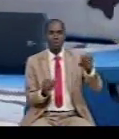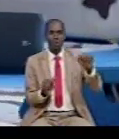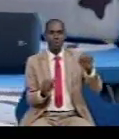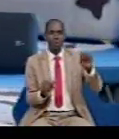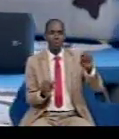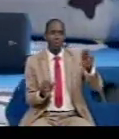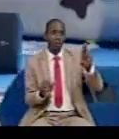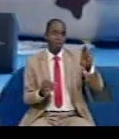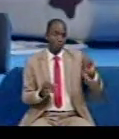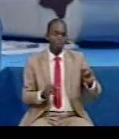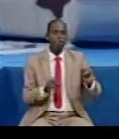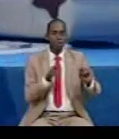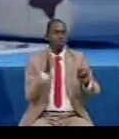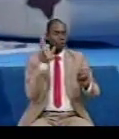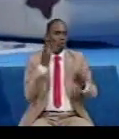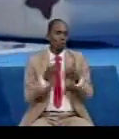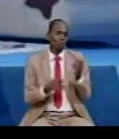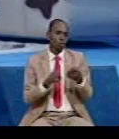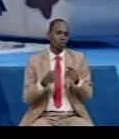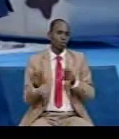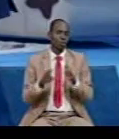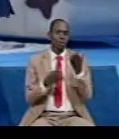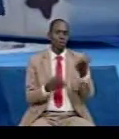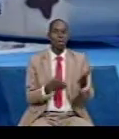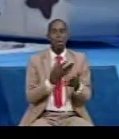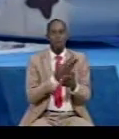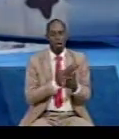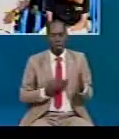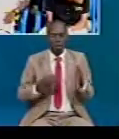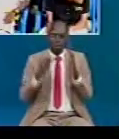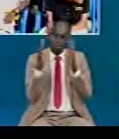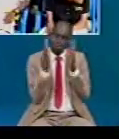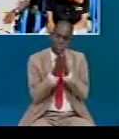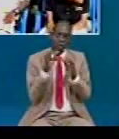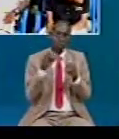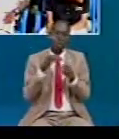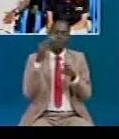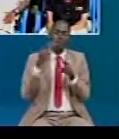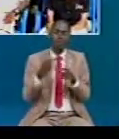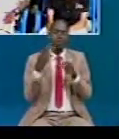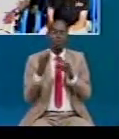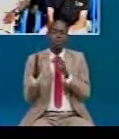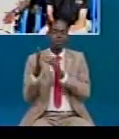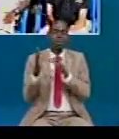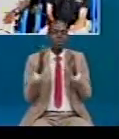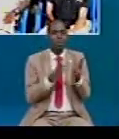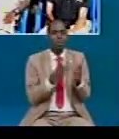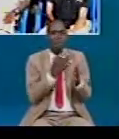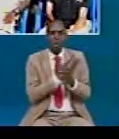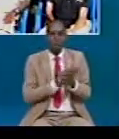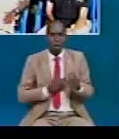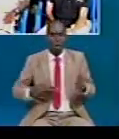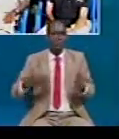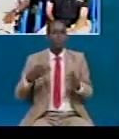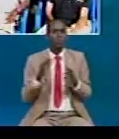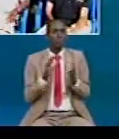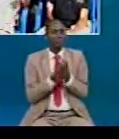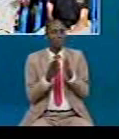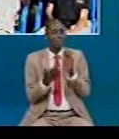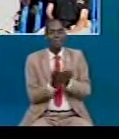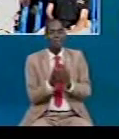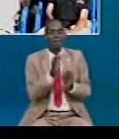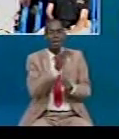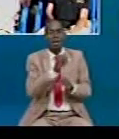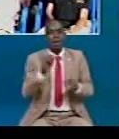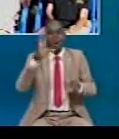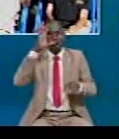there, he prayed to the God of heaven. And he prayed in the name of Jesus. And he became a brother, a